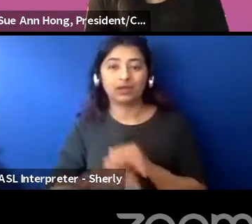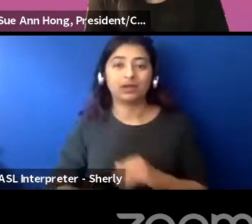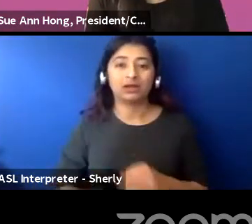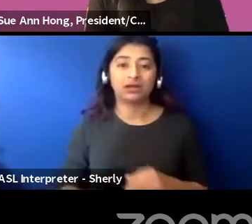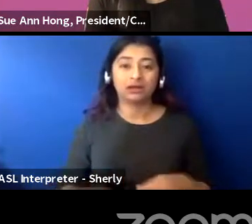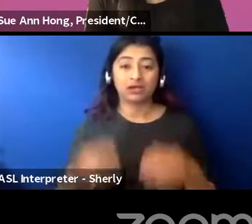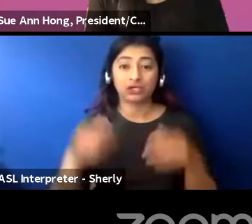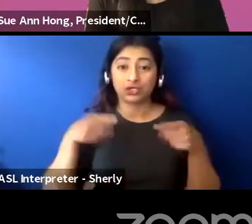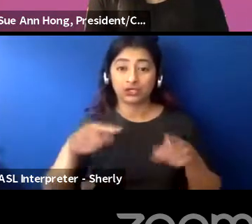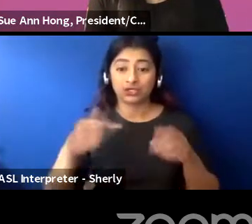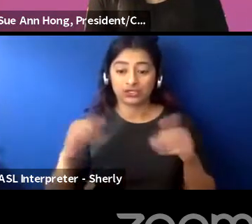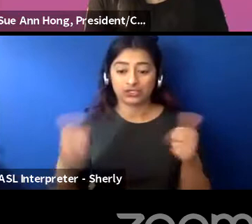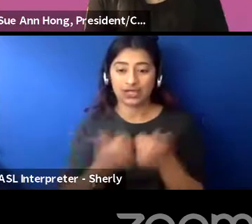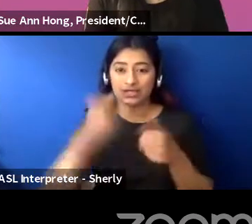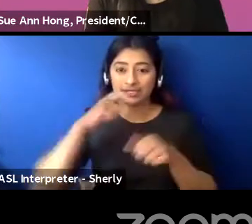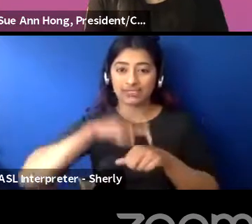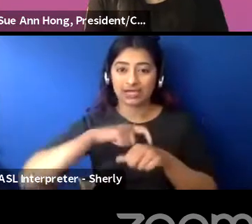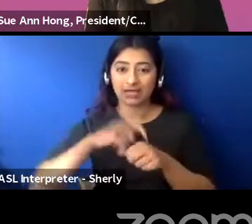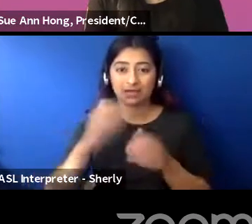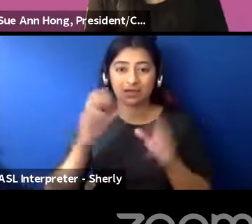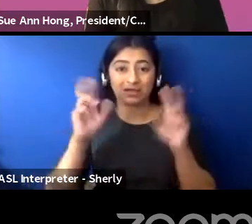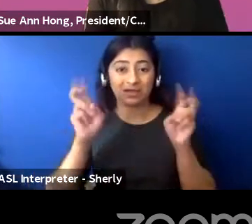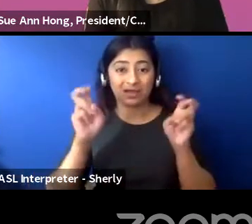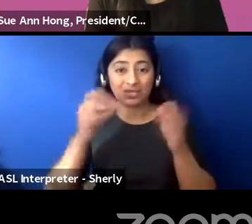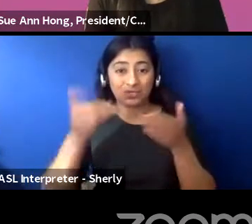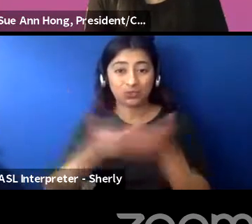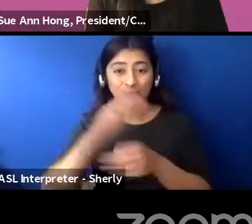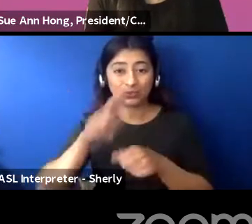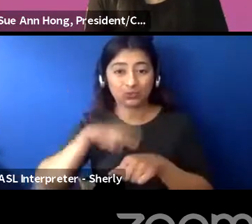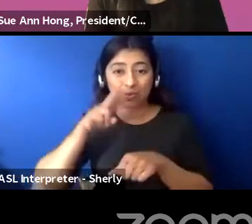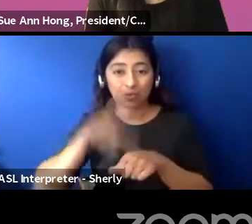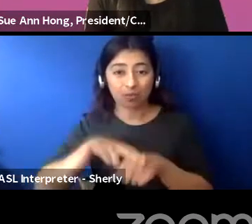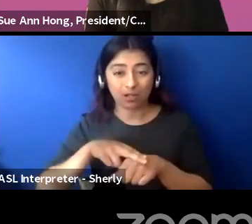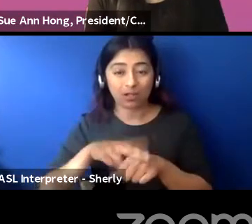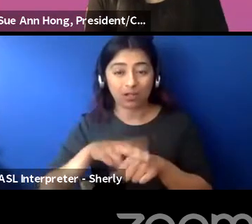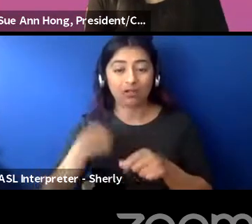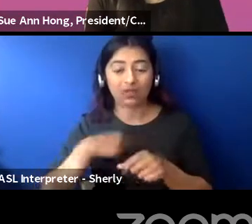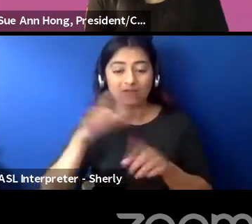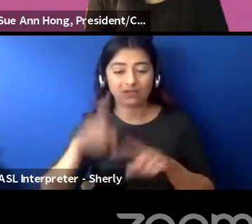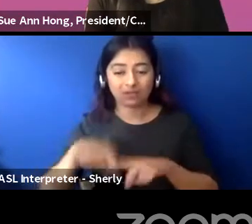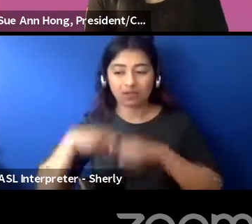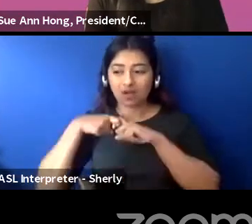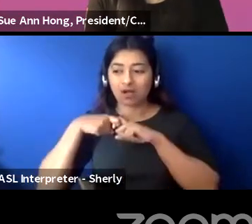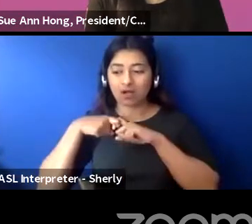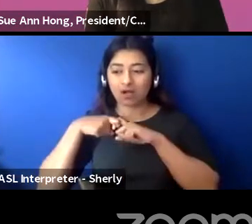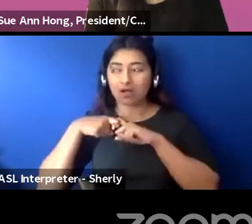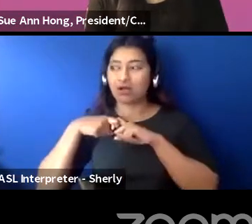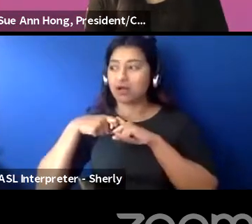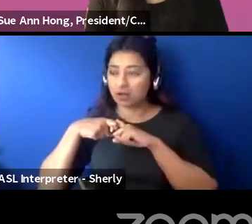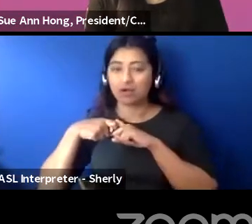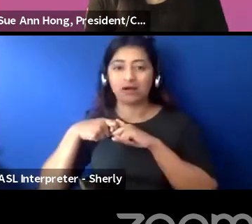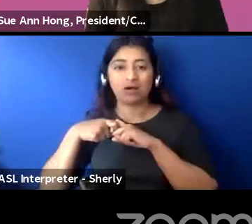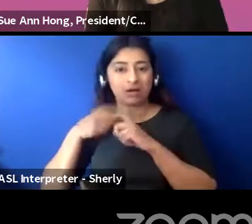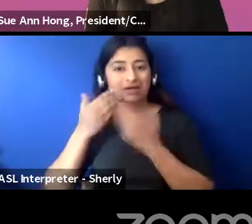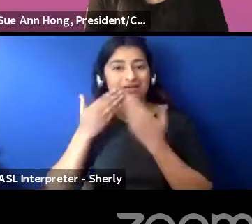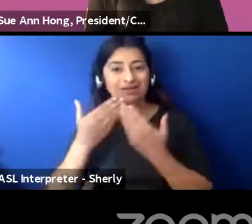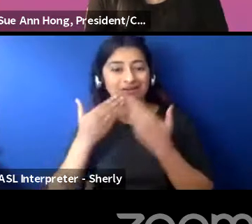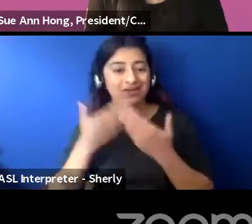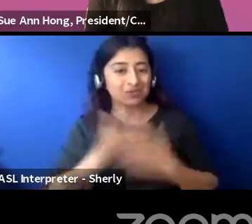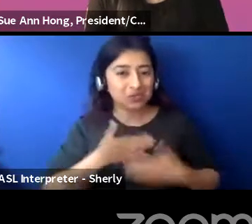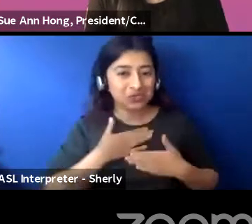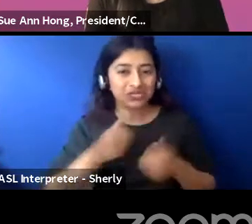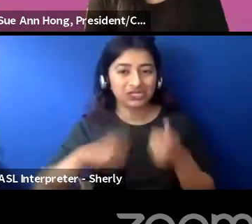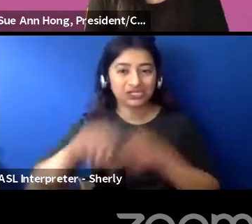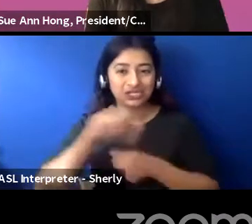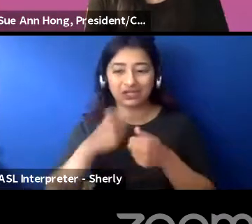challenging time in the new normal, we need to really pause and appreciate each other. Like, I appreciate my